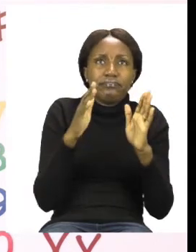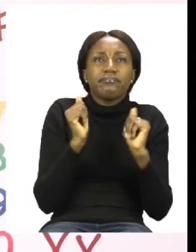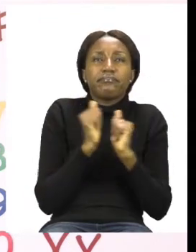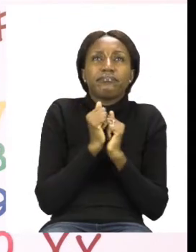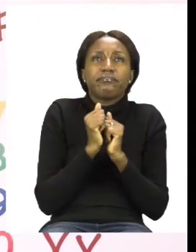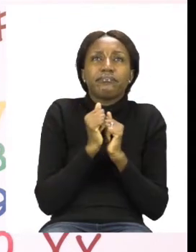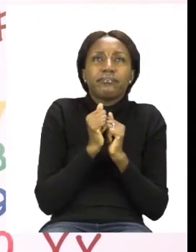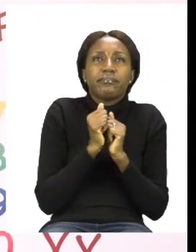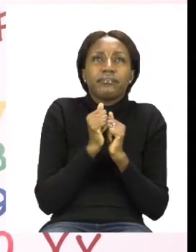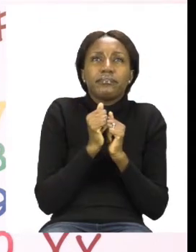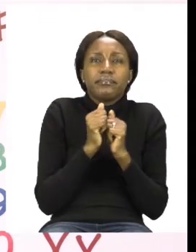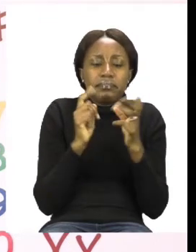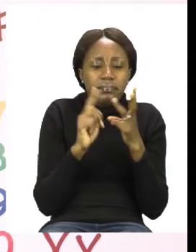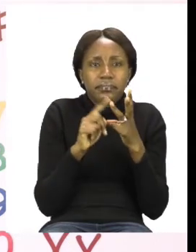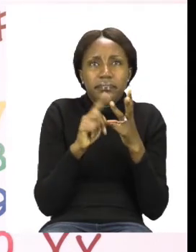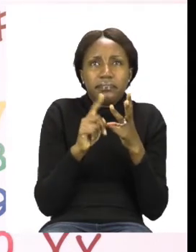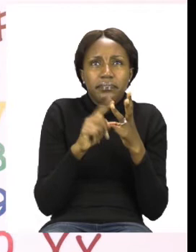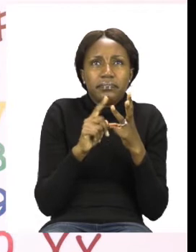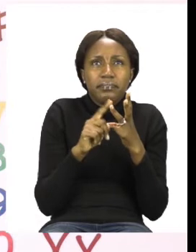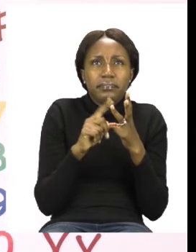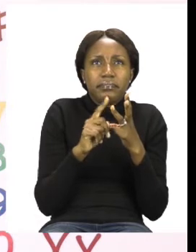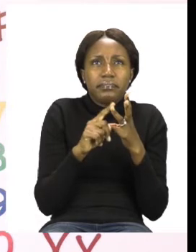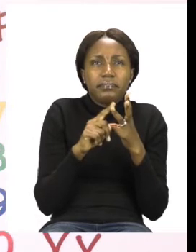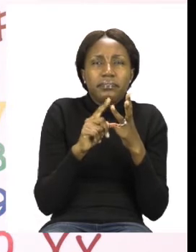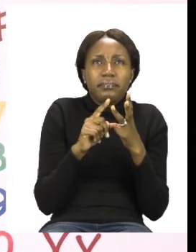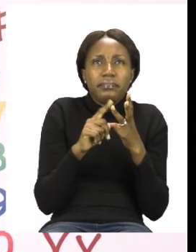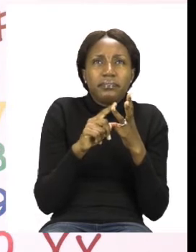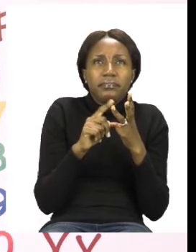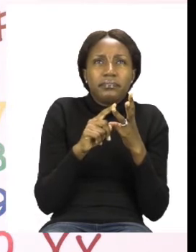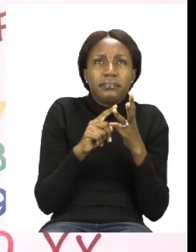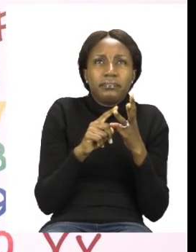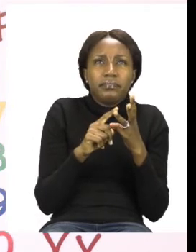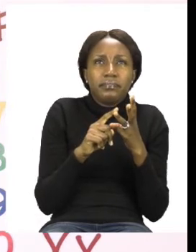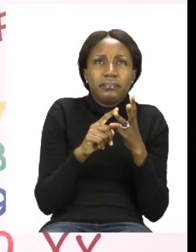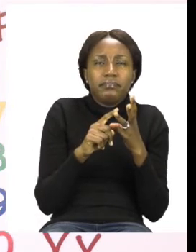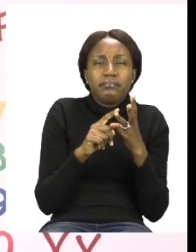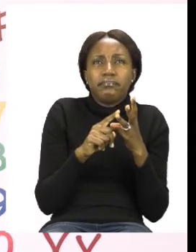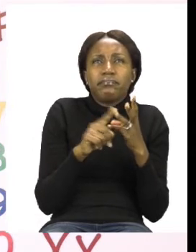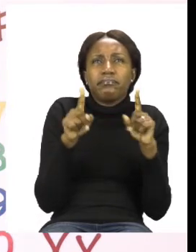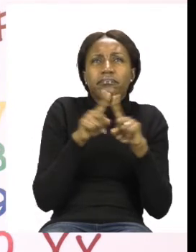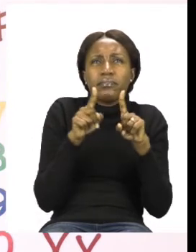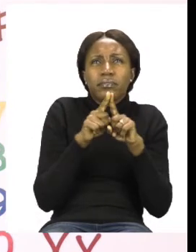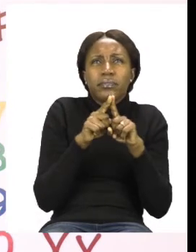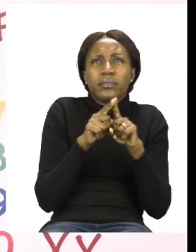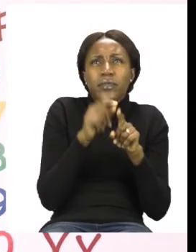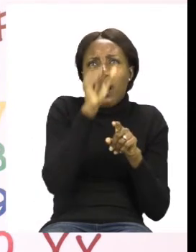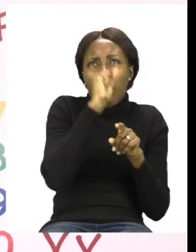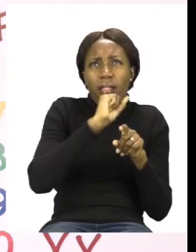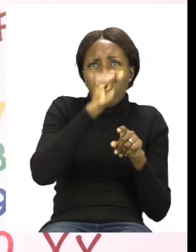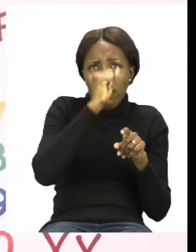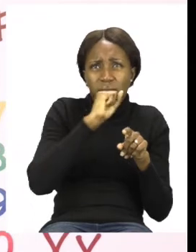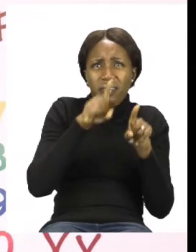And then the next 3D shape that we have is a cone. C-c-c